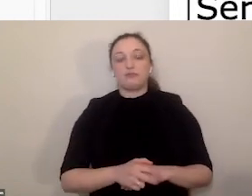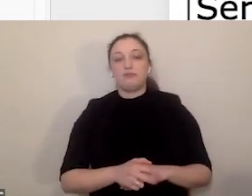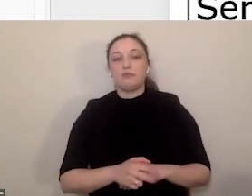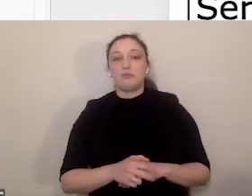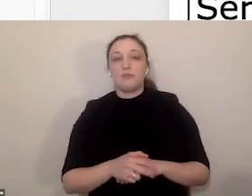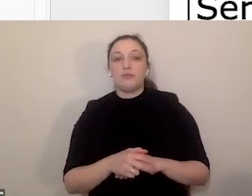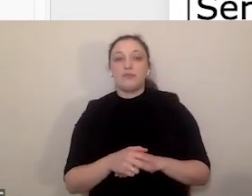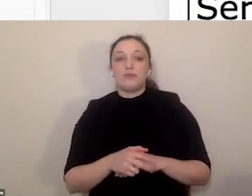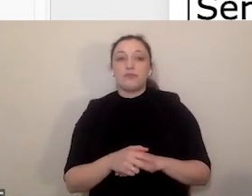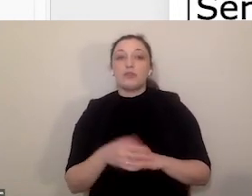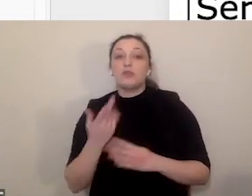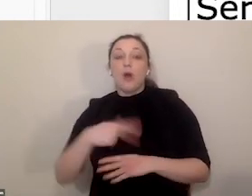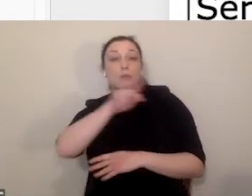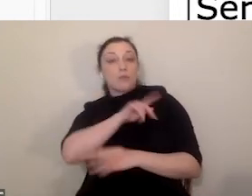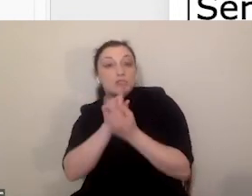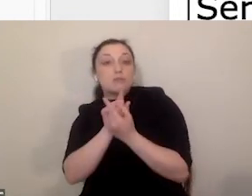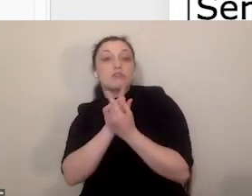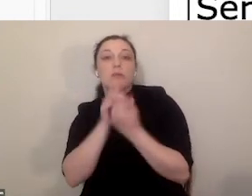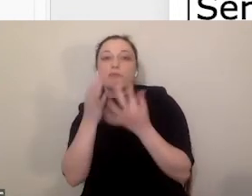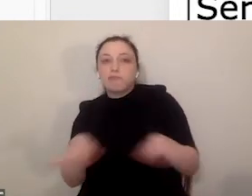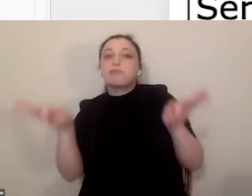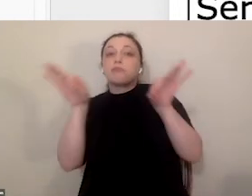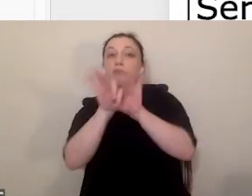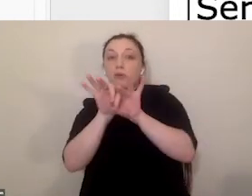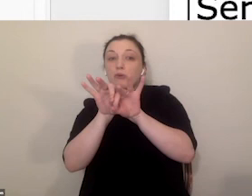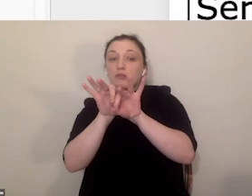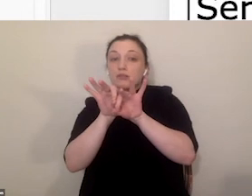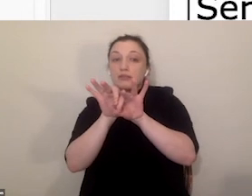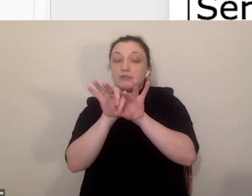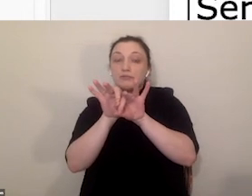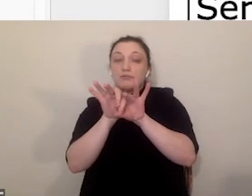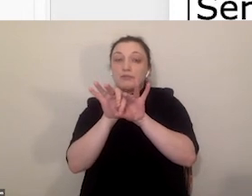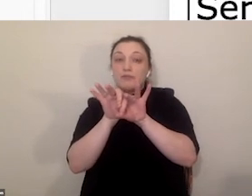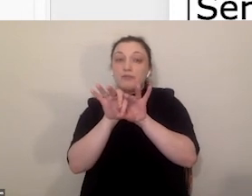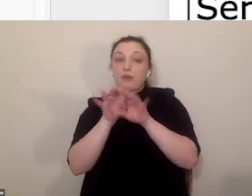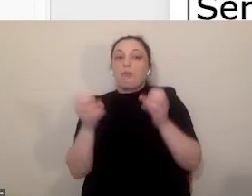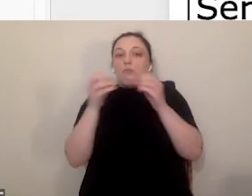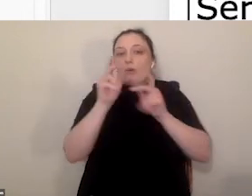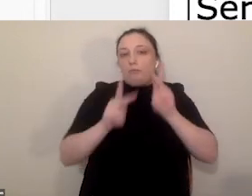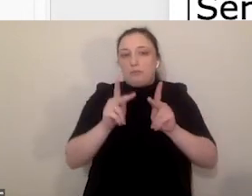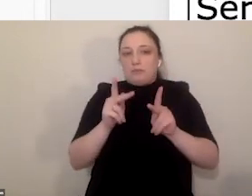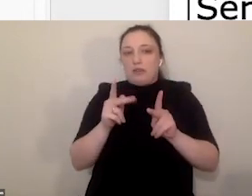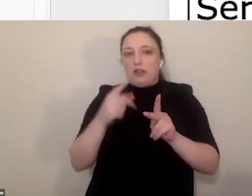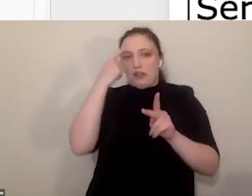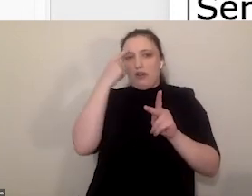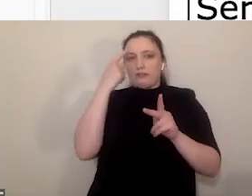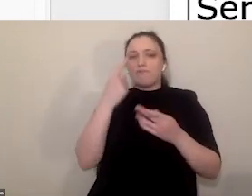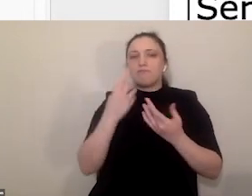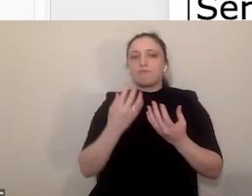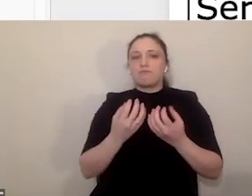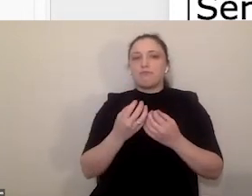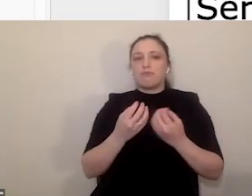an SME. So I had a mentor relevant to work. 42% of SME respondents said that compared to only 31% of respondents for